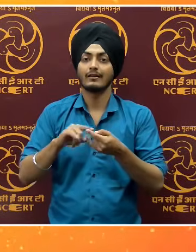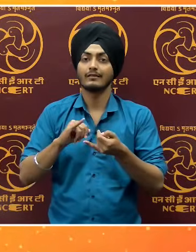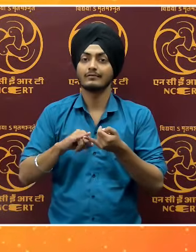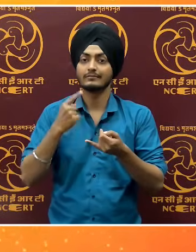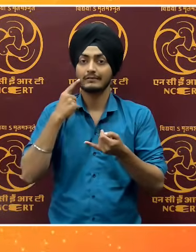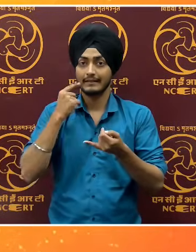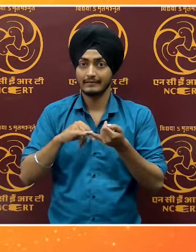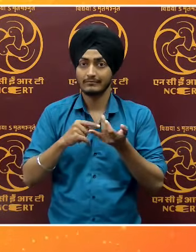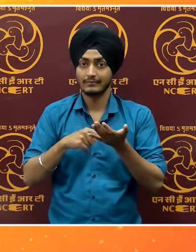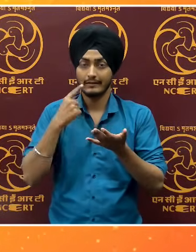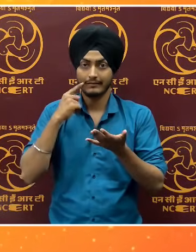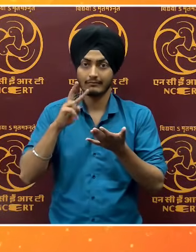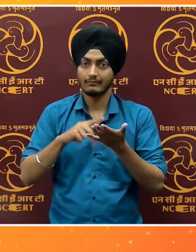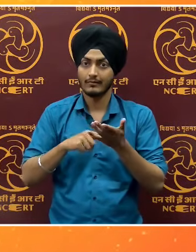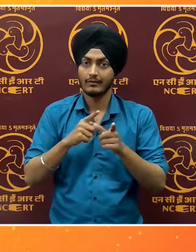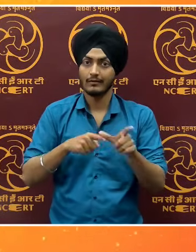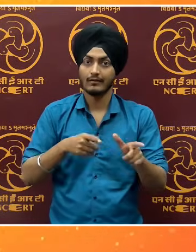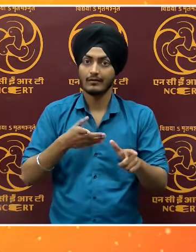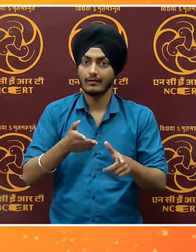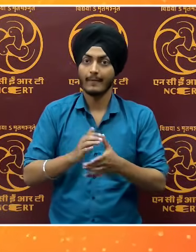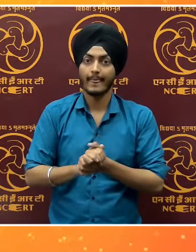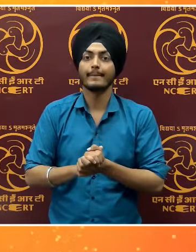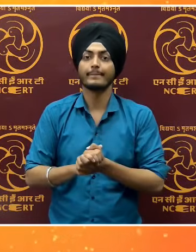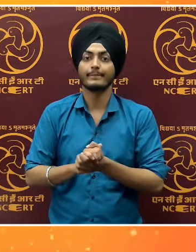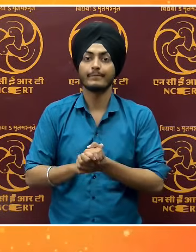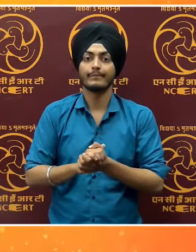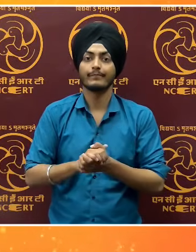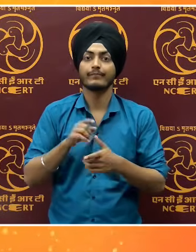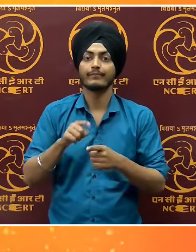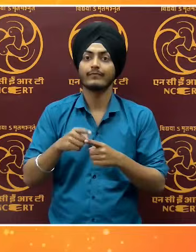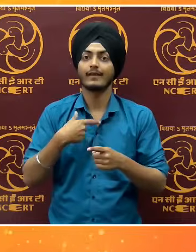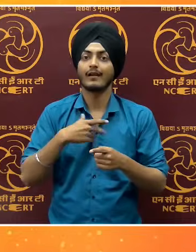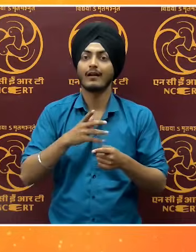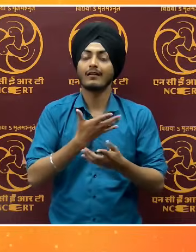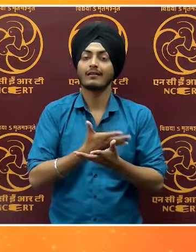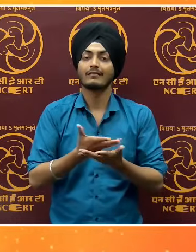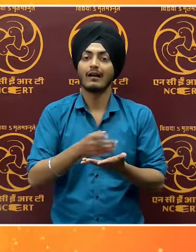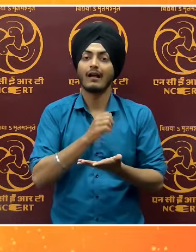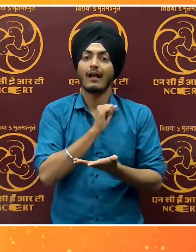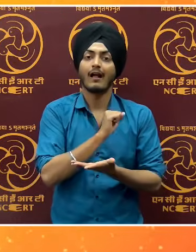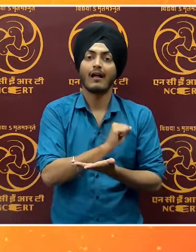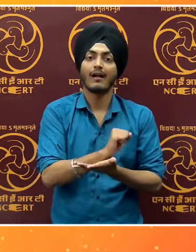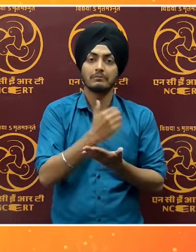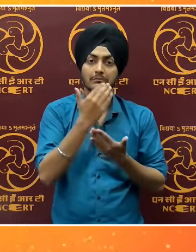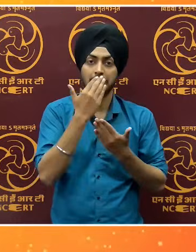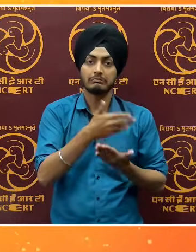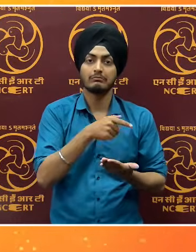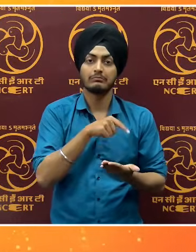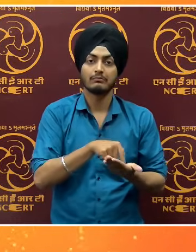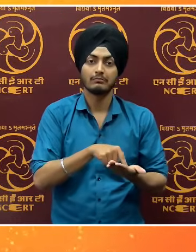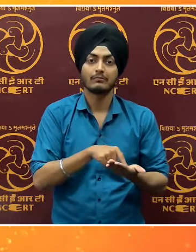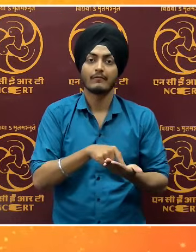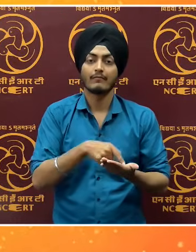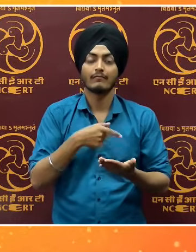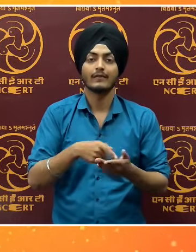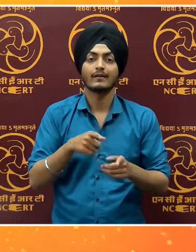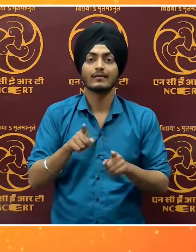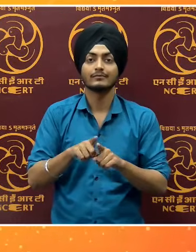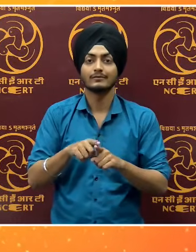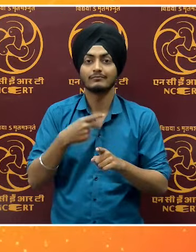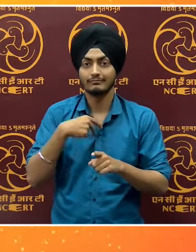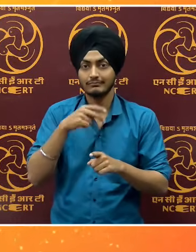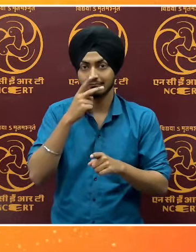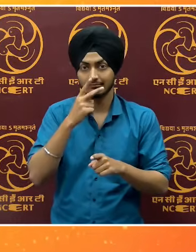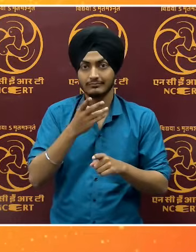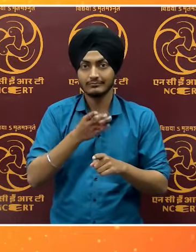This resistivity is that material dependence. Each material has some resistivity. According to this, the